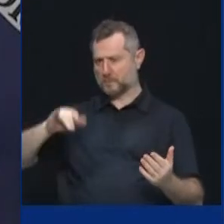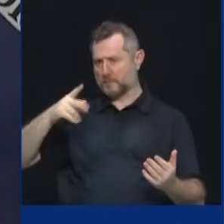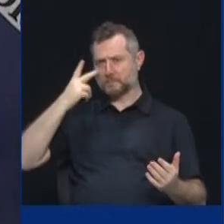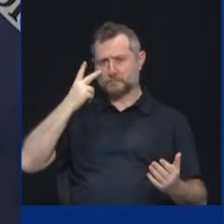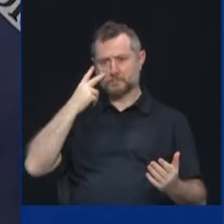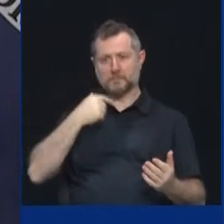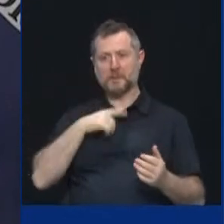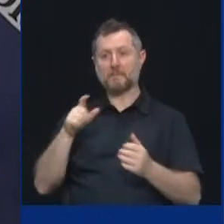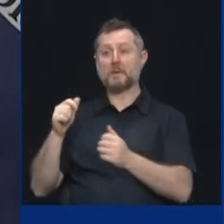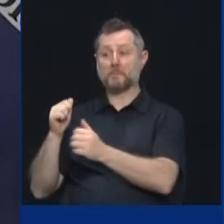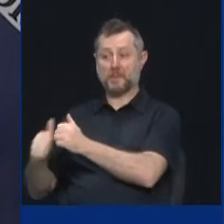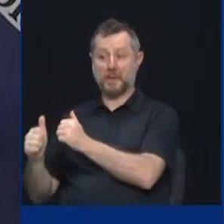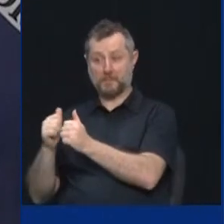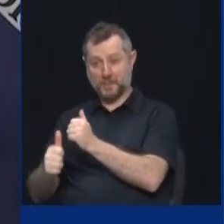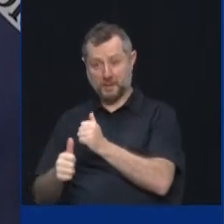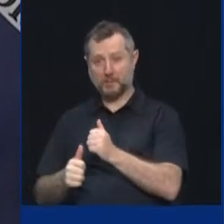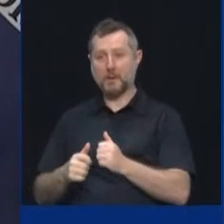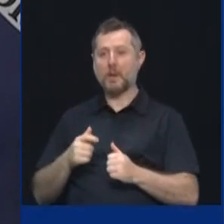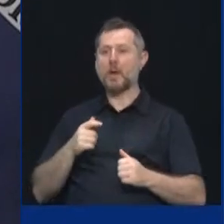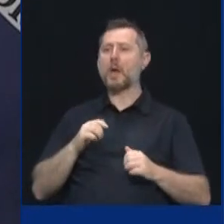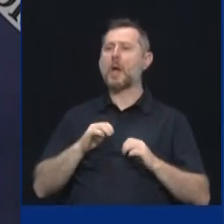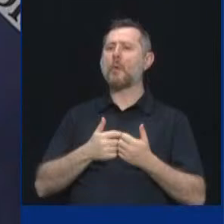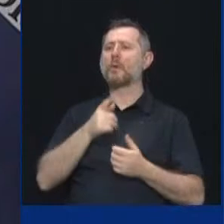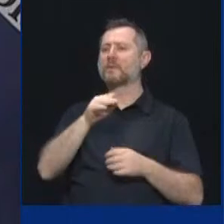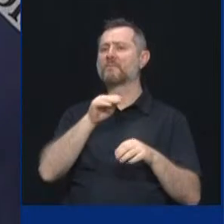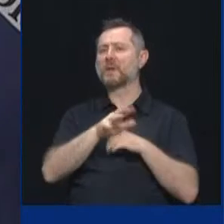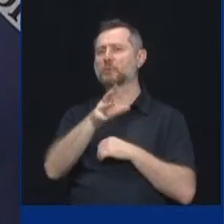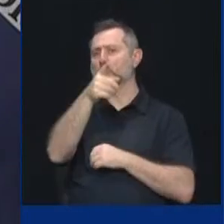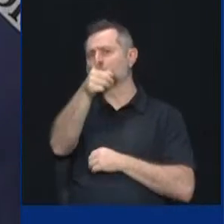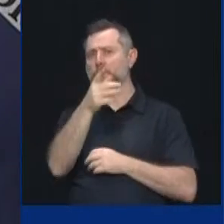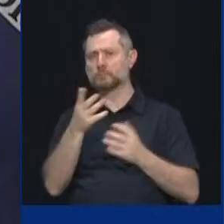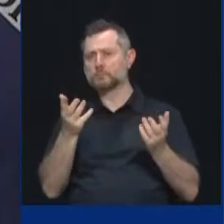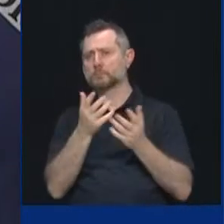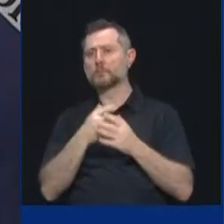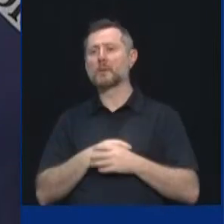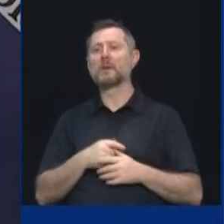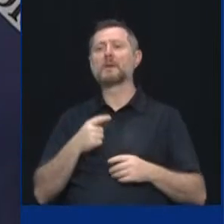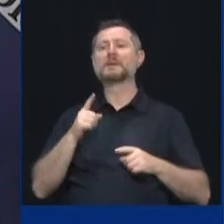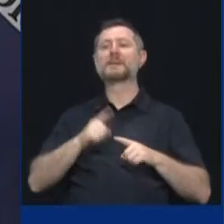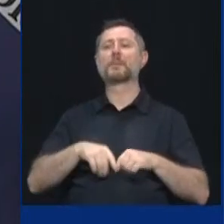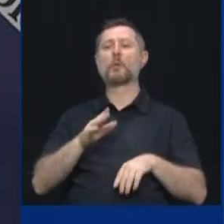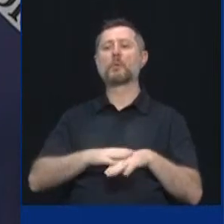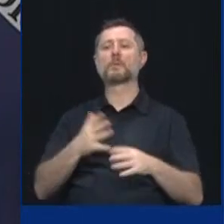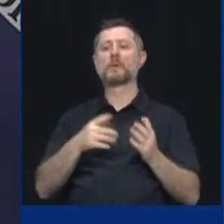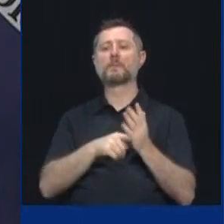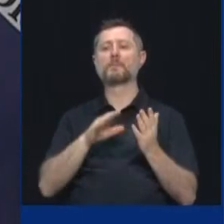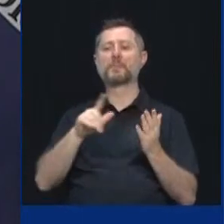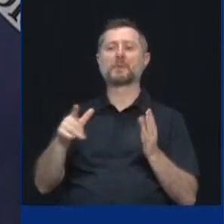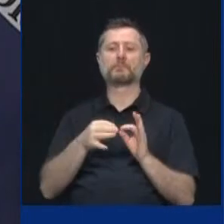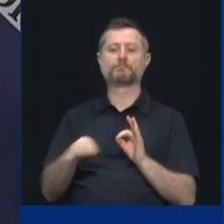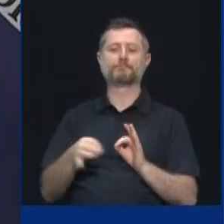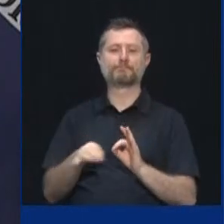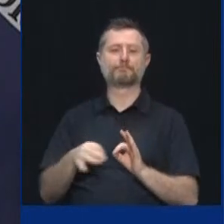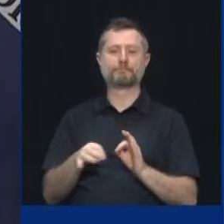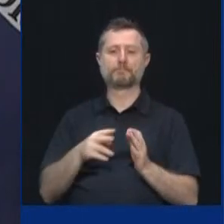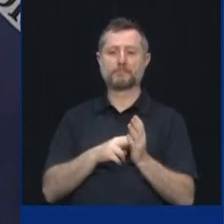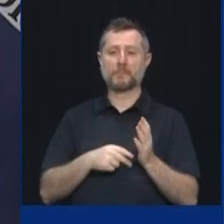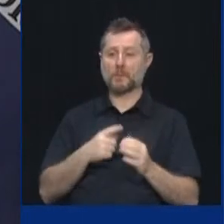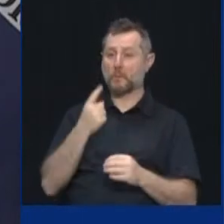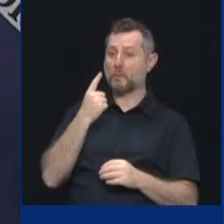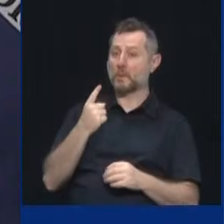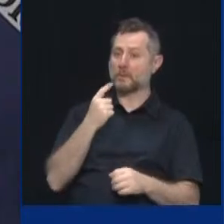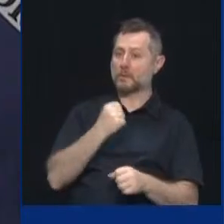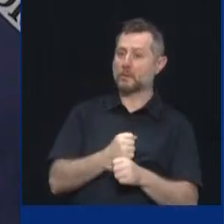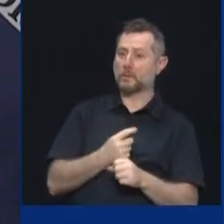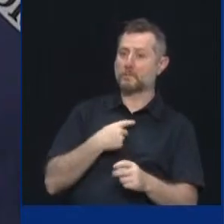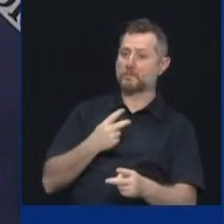passed. What do you think about that? What do you think? How might that affect you, given the allegations? Well, it depends on what the bill says. It's a one-year look-back period for civil.